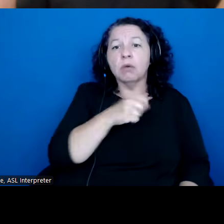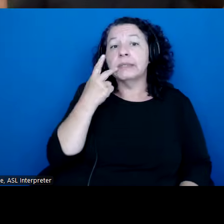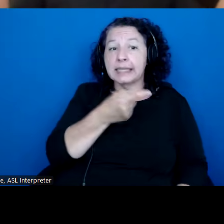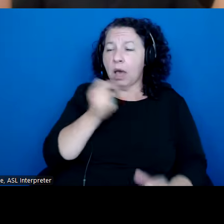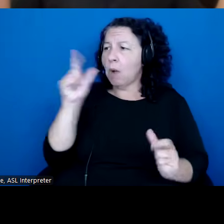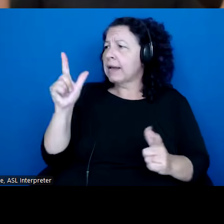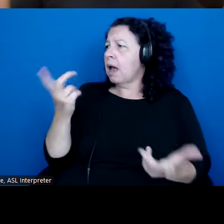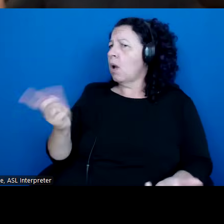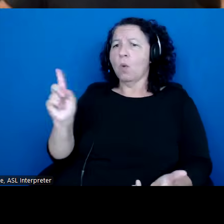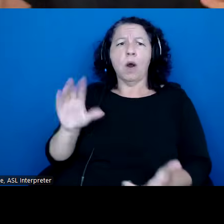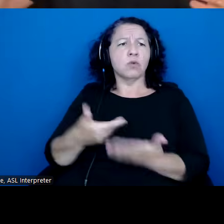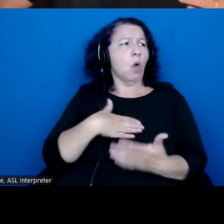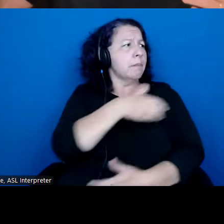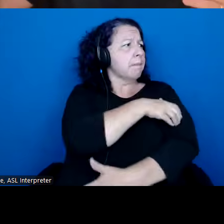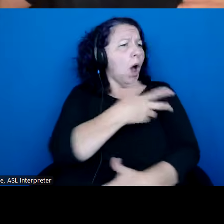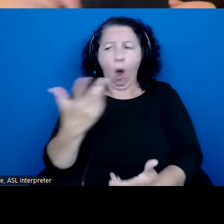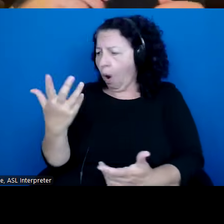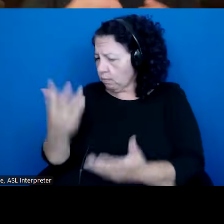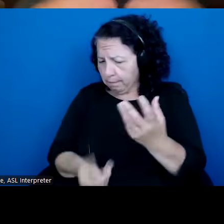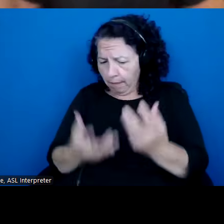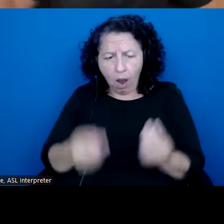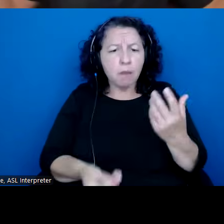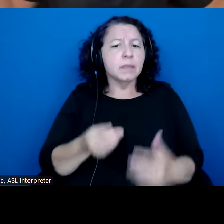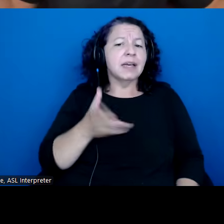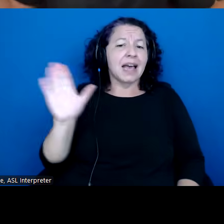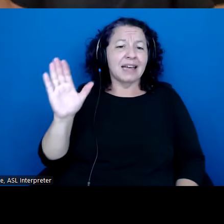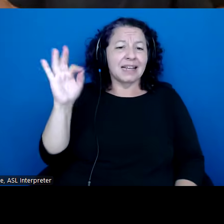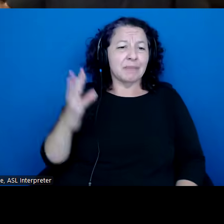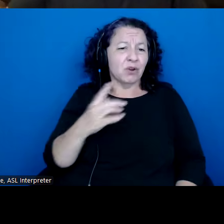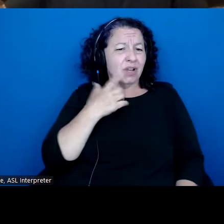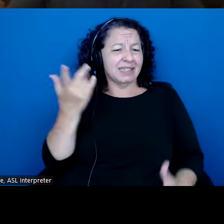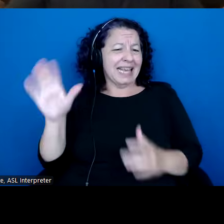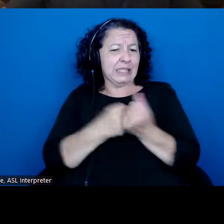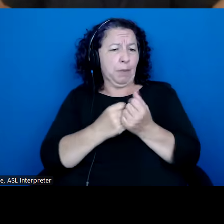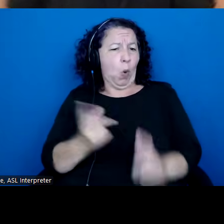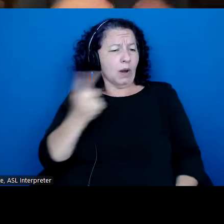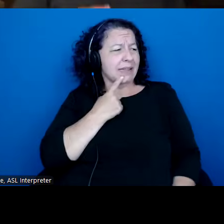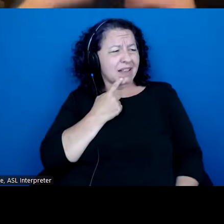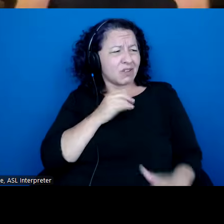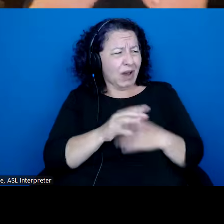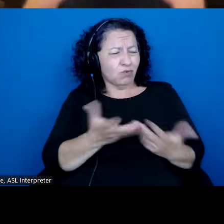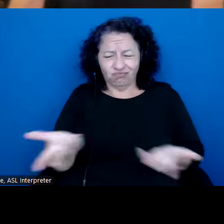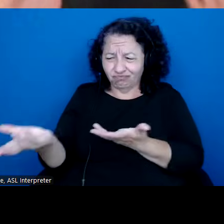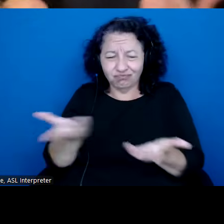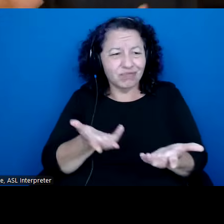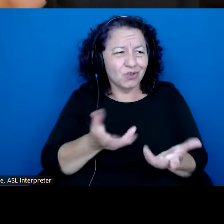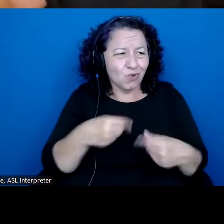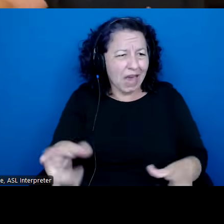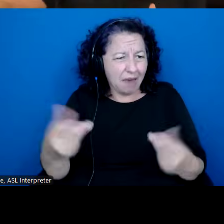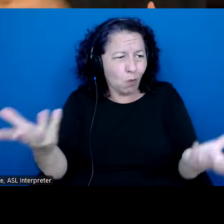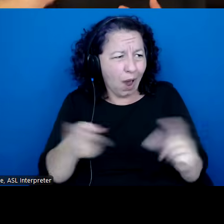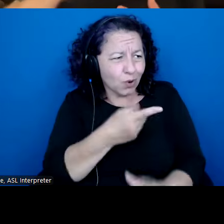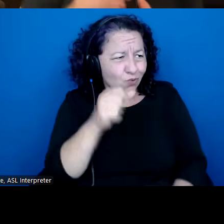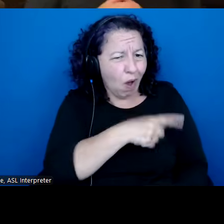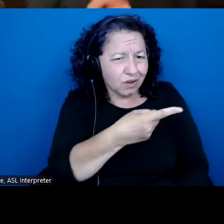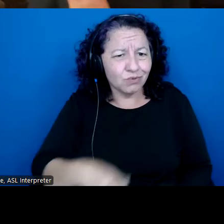he says, "Where have all my powers gone?" to his minister who's standing there. And his minister says, "You just gave them all away while you were drunk." So we have these examples of